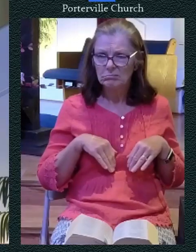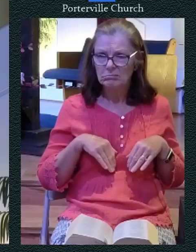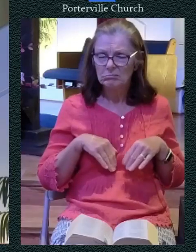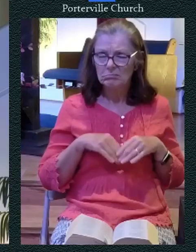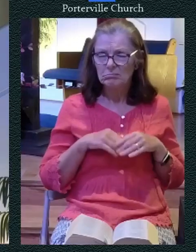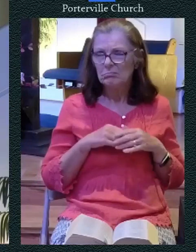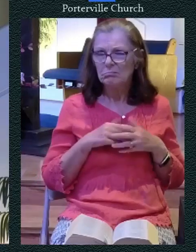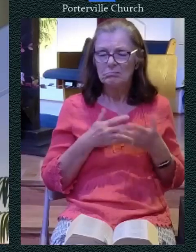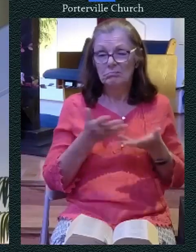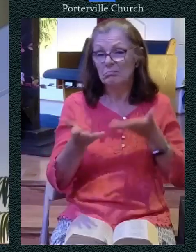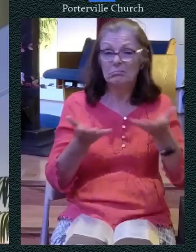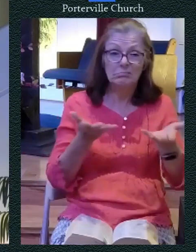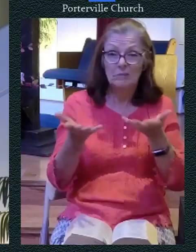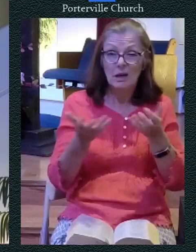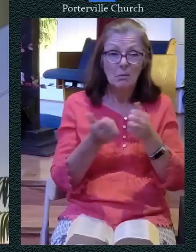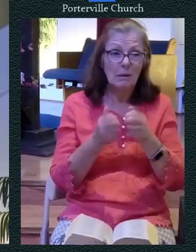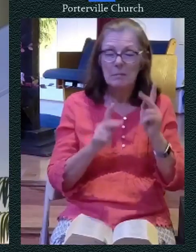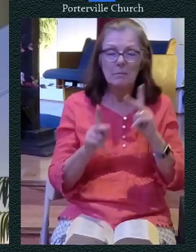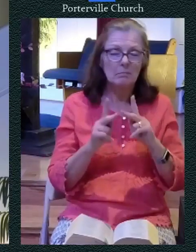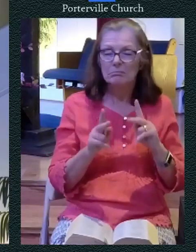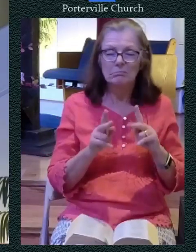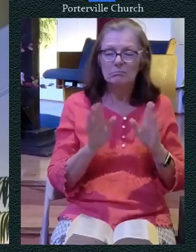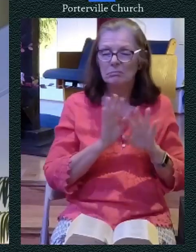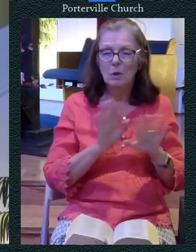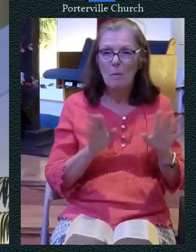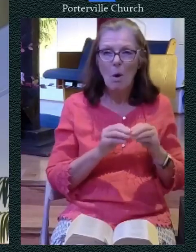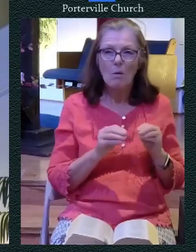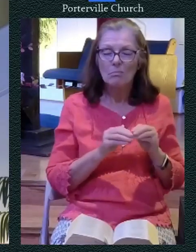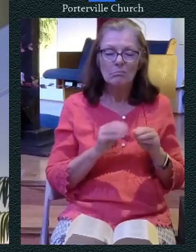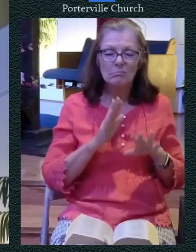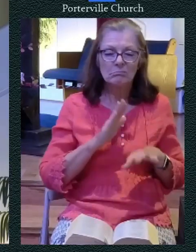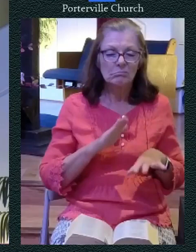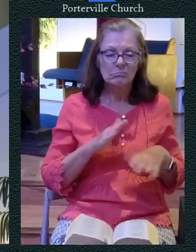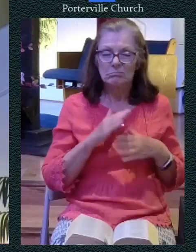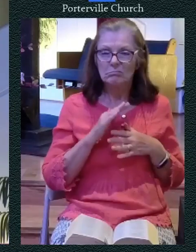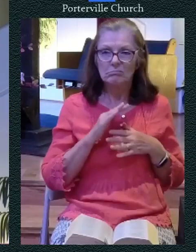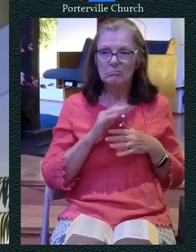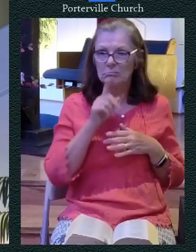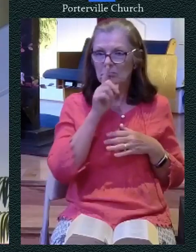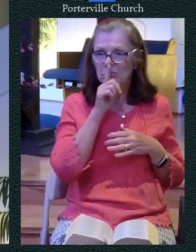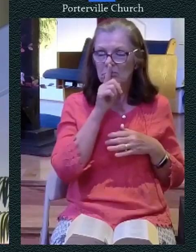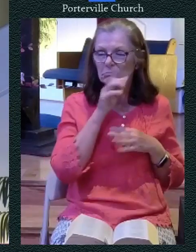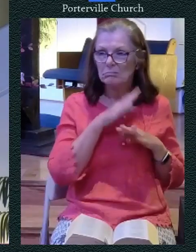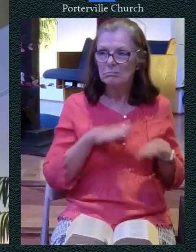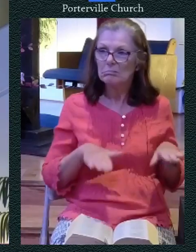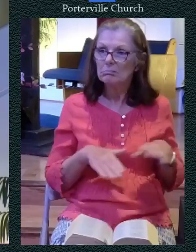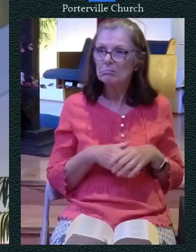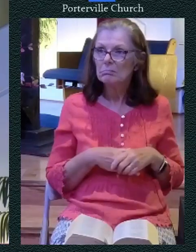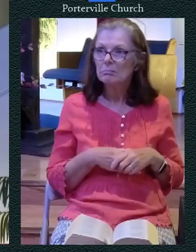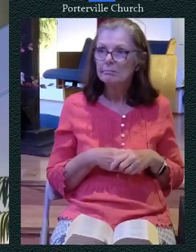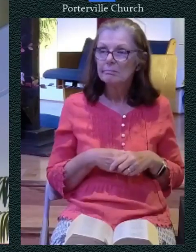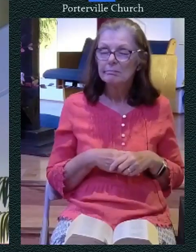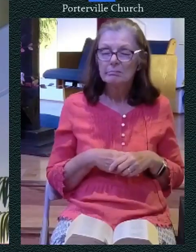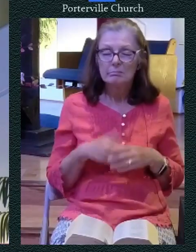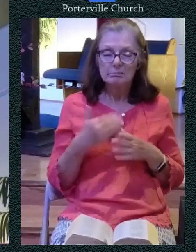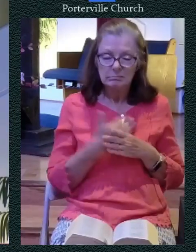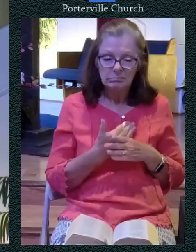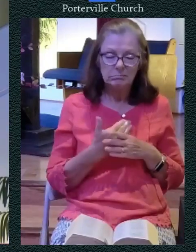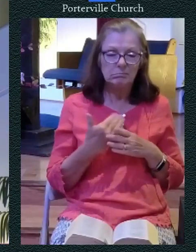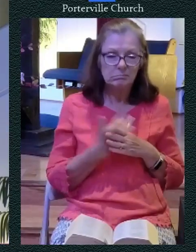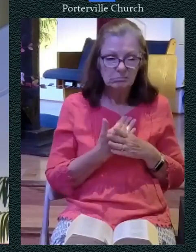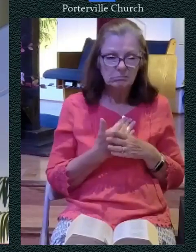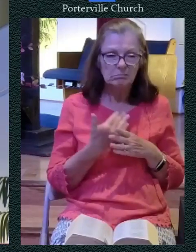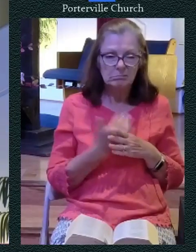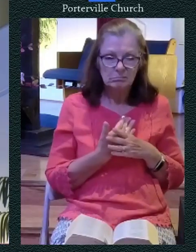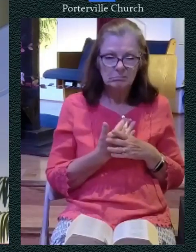in. He's kind of being shut down. His trouble is so great. And his heart, he says, is